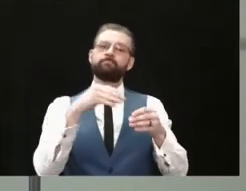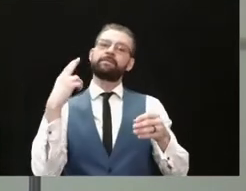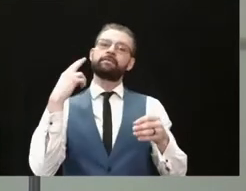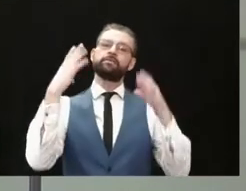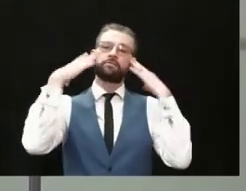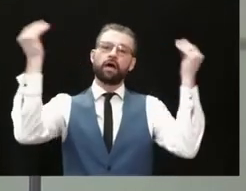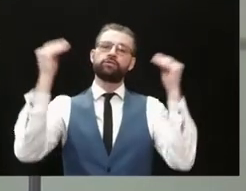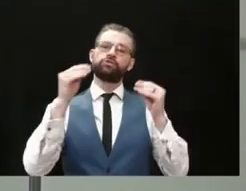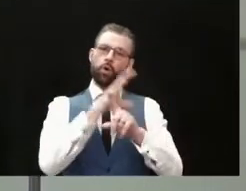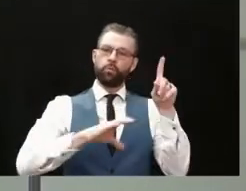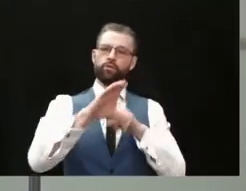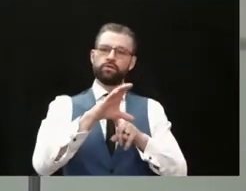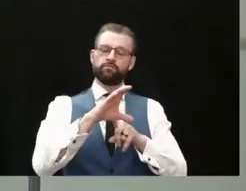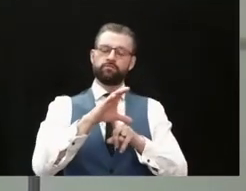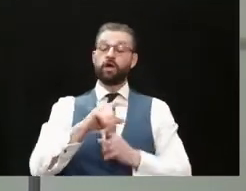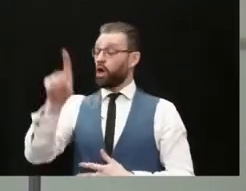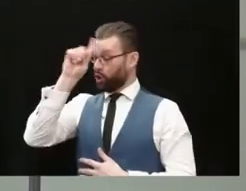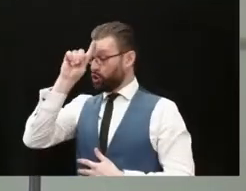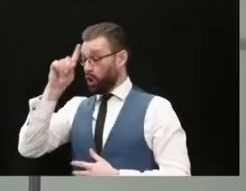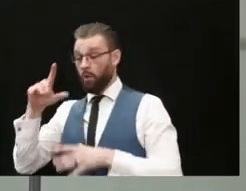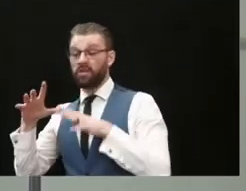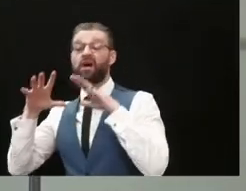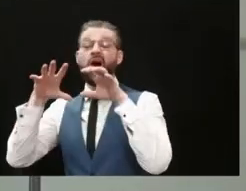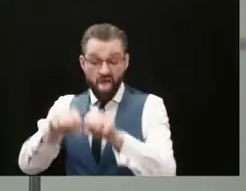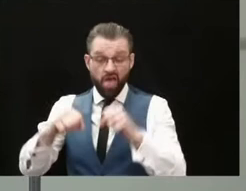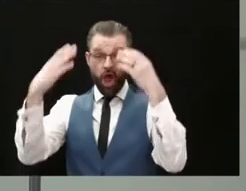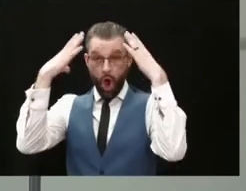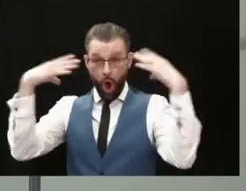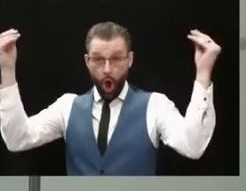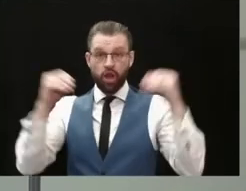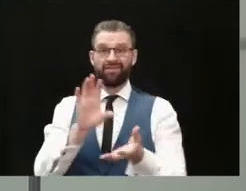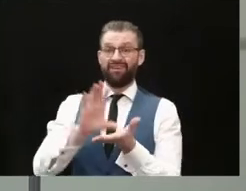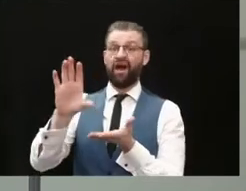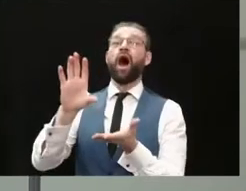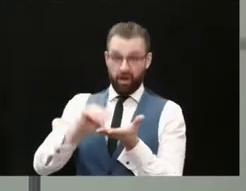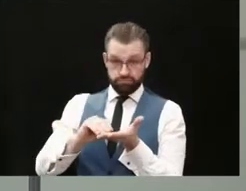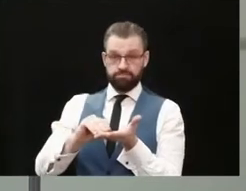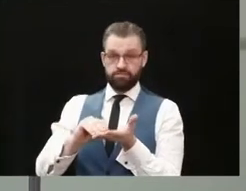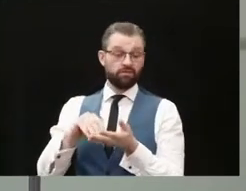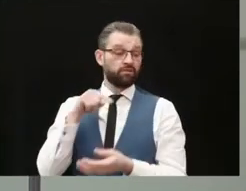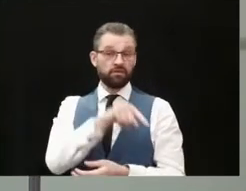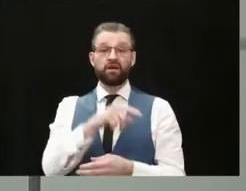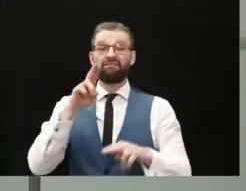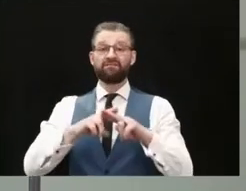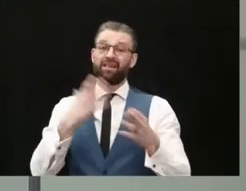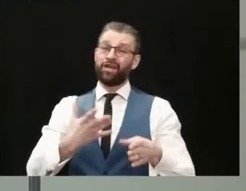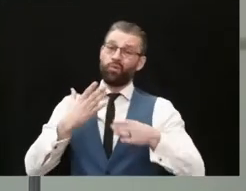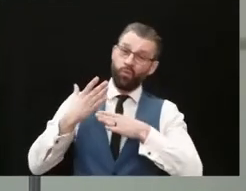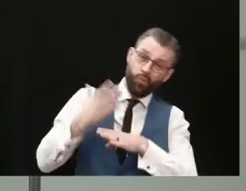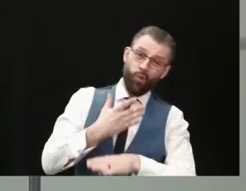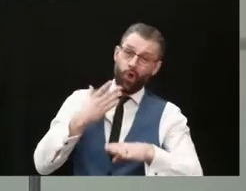community. When the Germans invaded Holland, that funding stopped, and he had to work very hard to